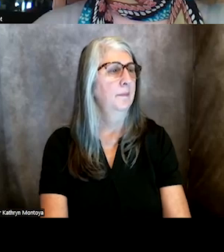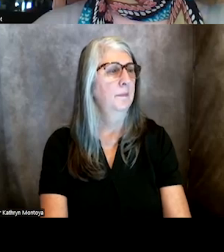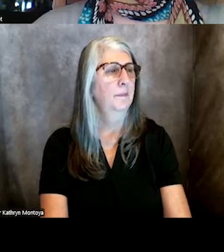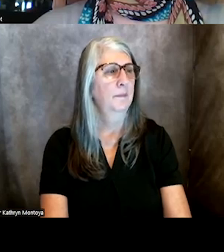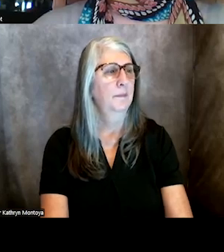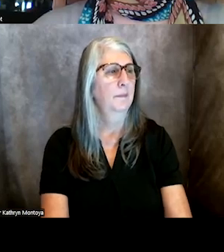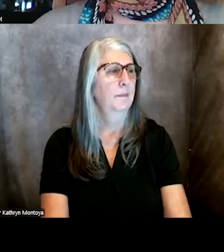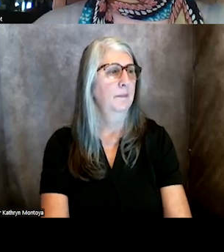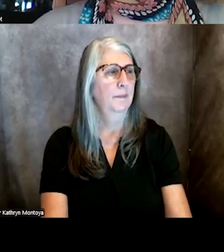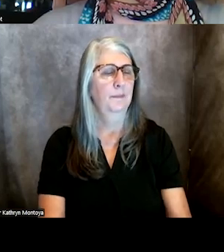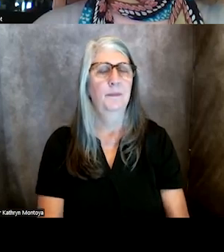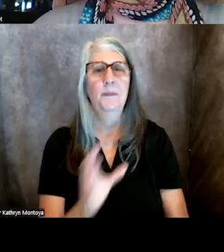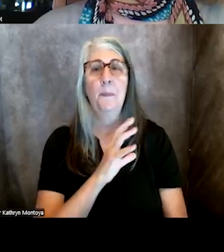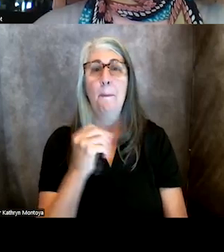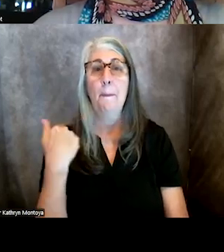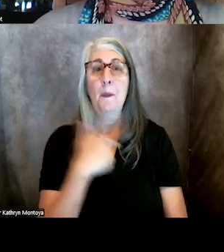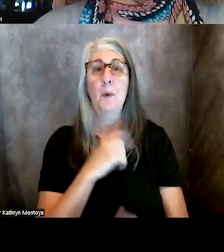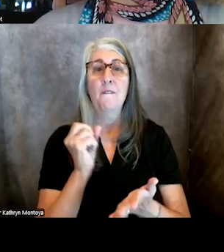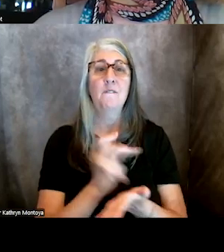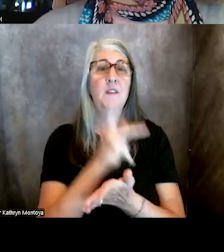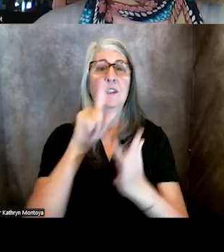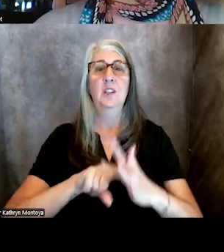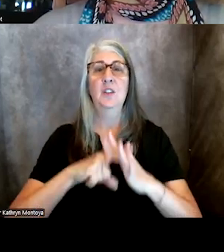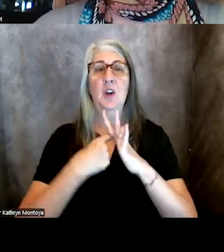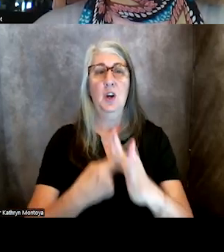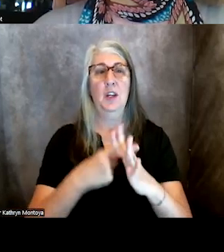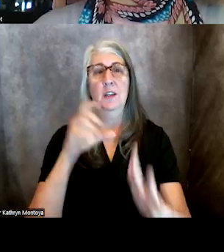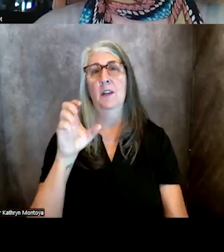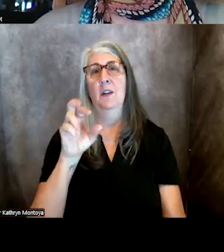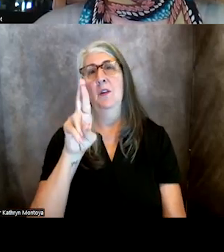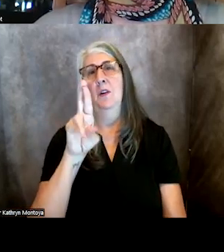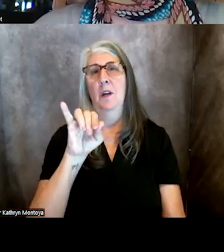And we are officially starting the Crisis Jam. It's the